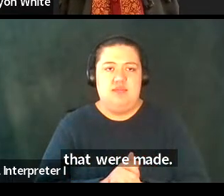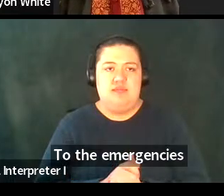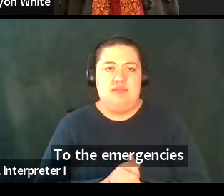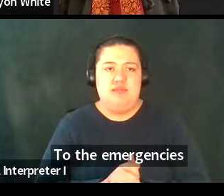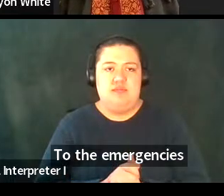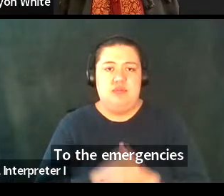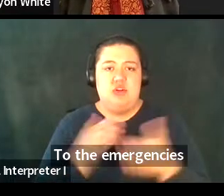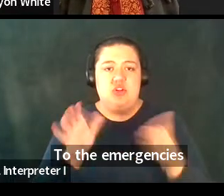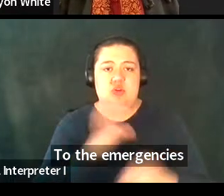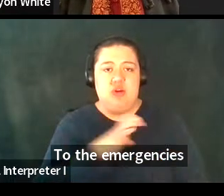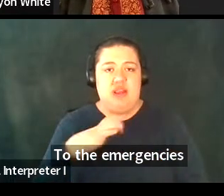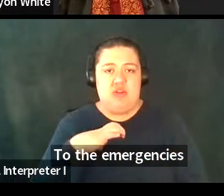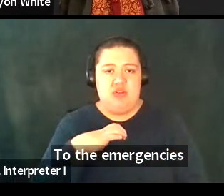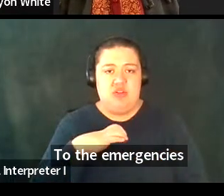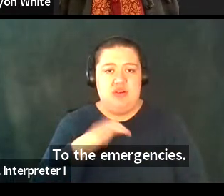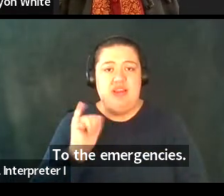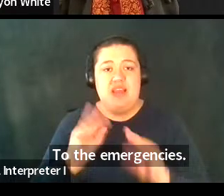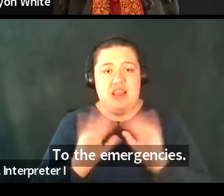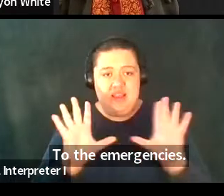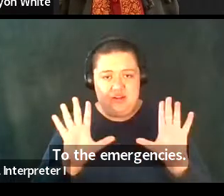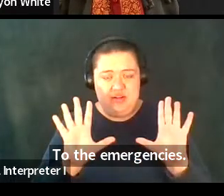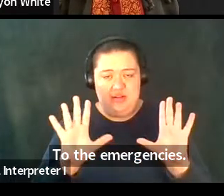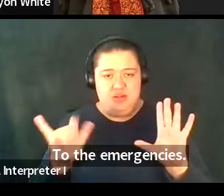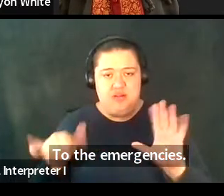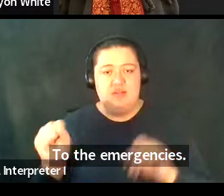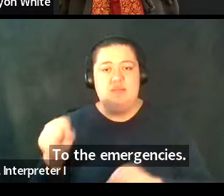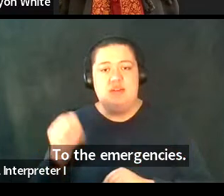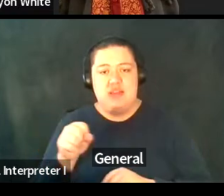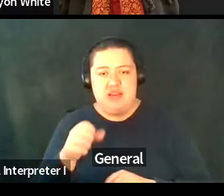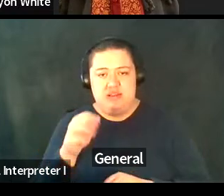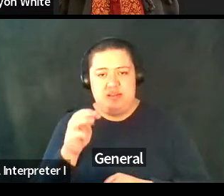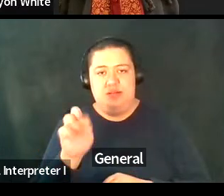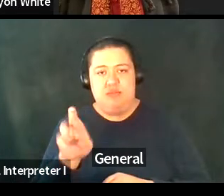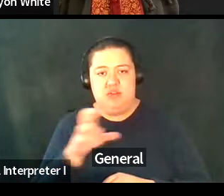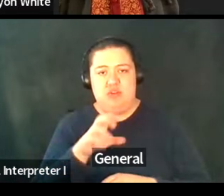General Counsel, is that clear? Yes, it is, Mr. Chairman.